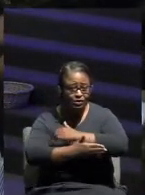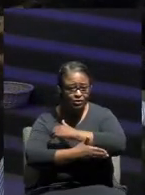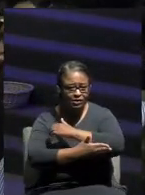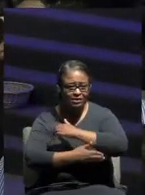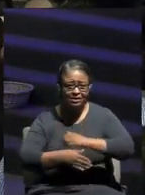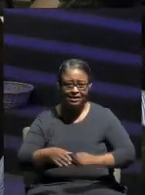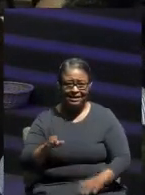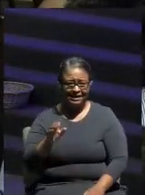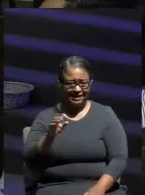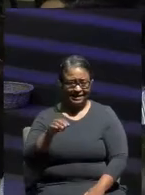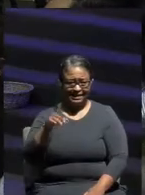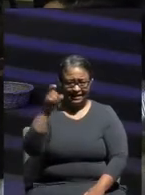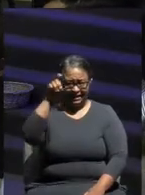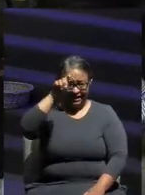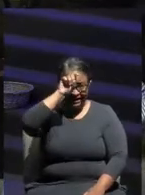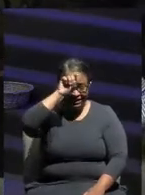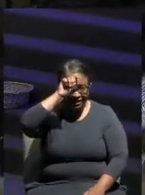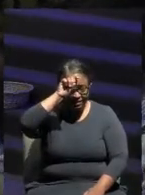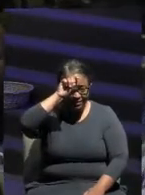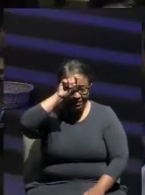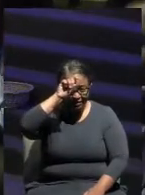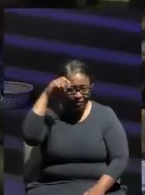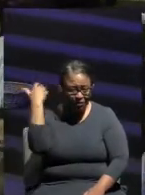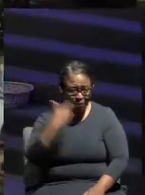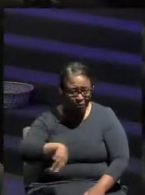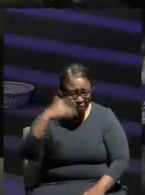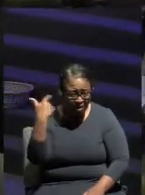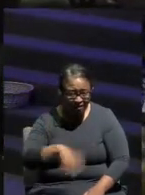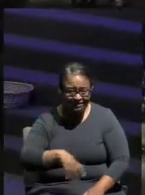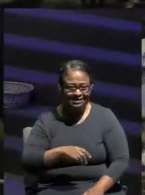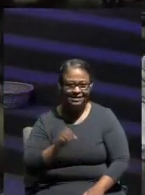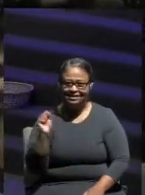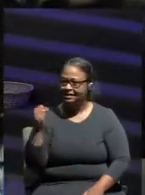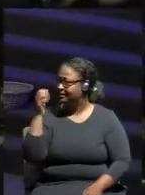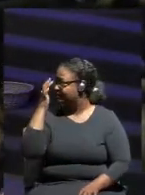You went to Egypt. All right. Oh, yes.